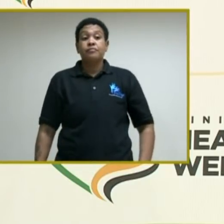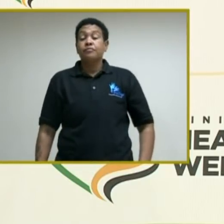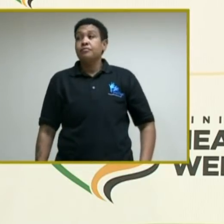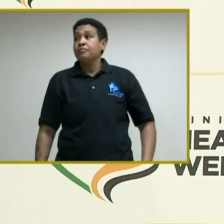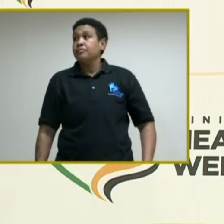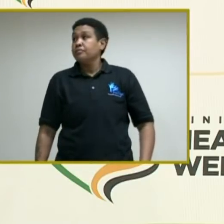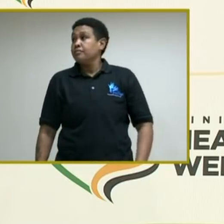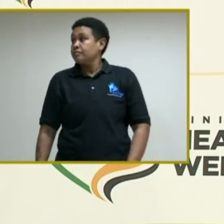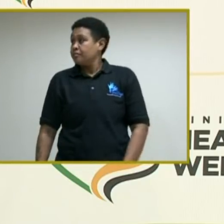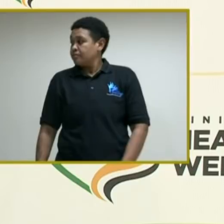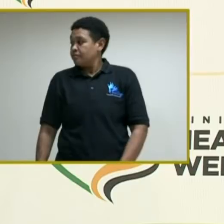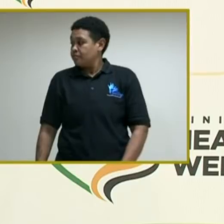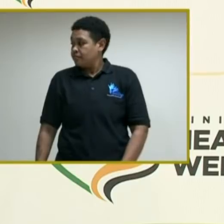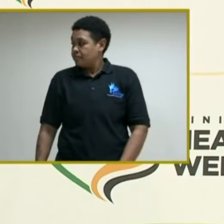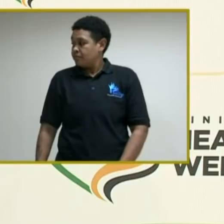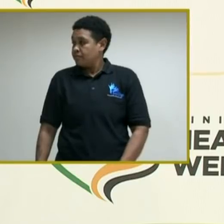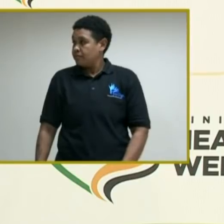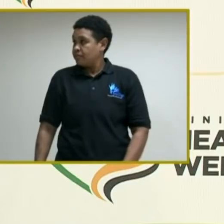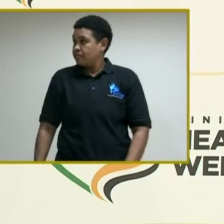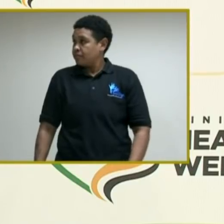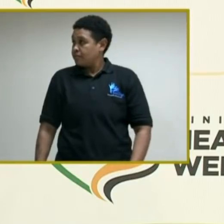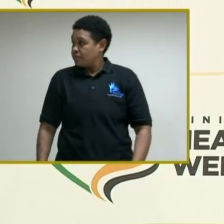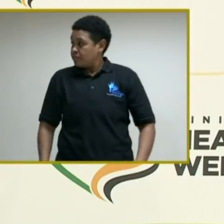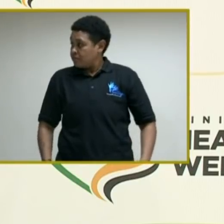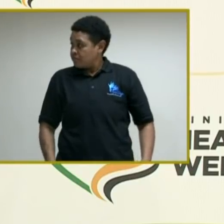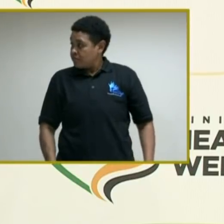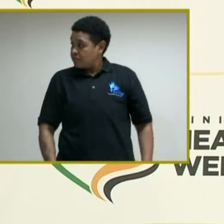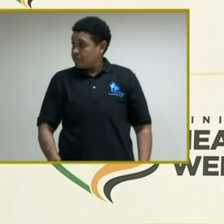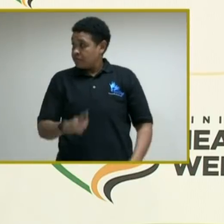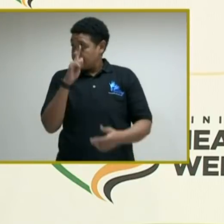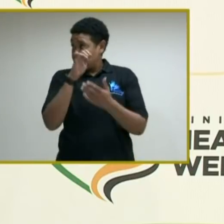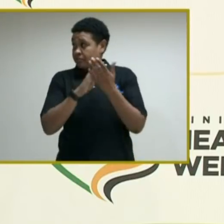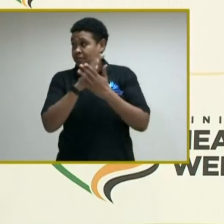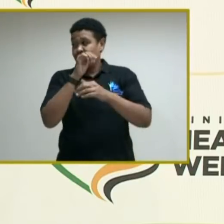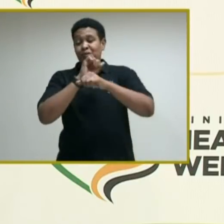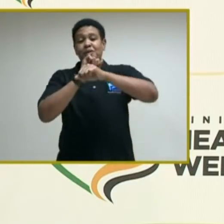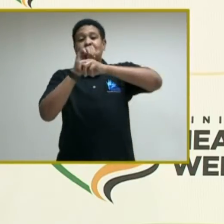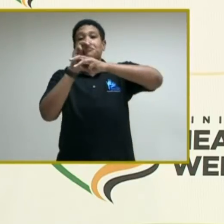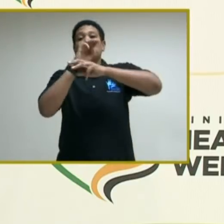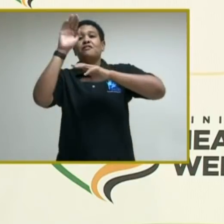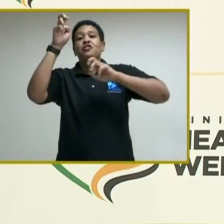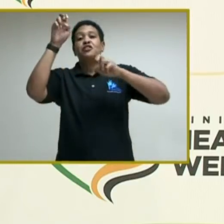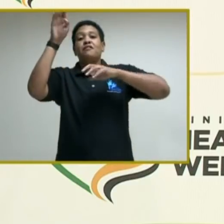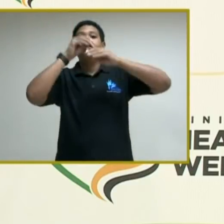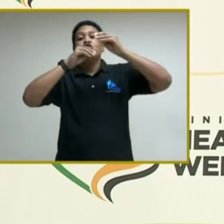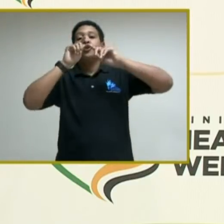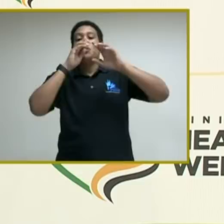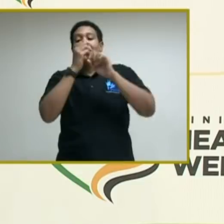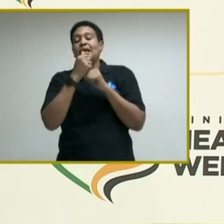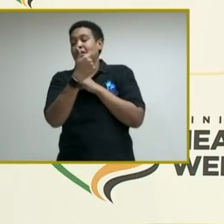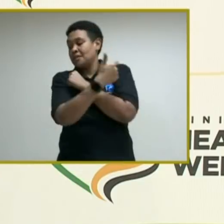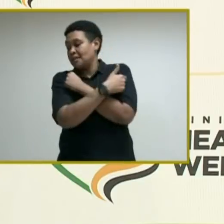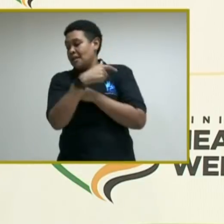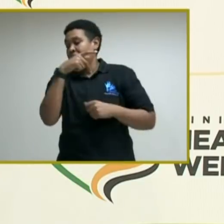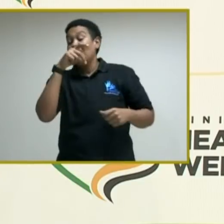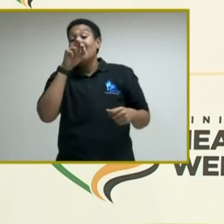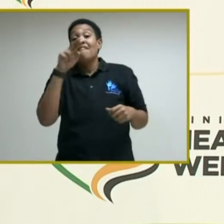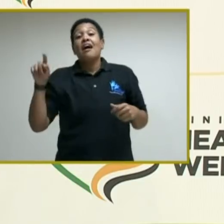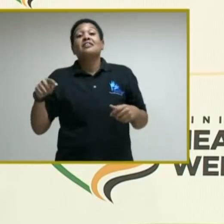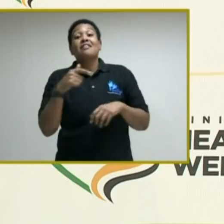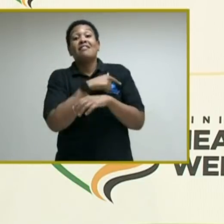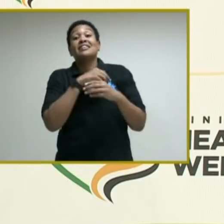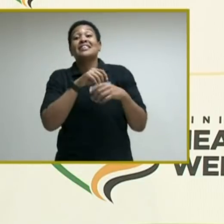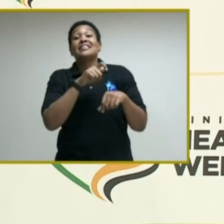Foreign Trade, we will get dosage of the Pfizer vaccine within the period that will allow us